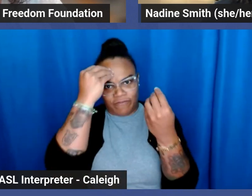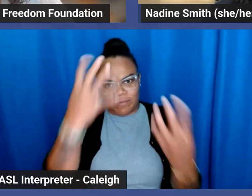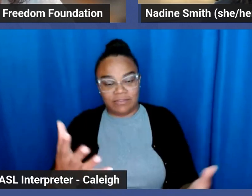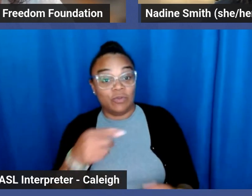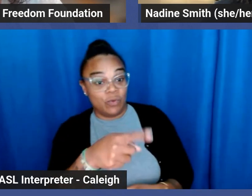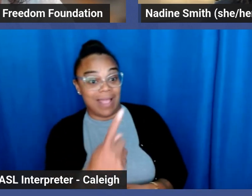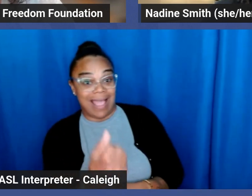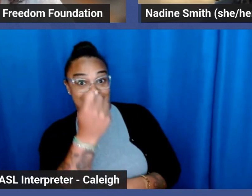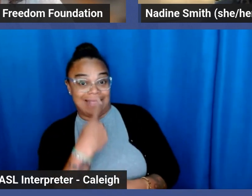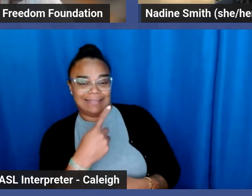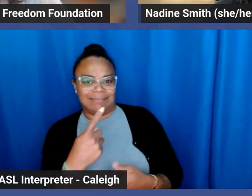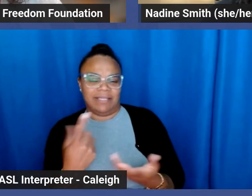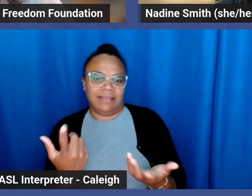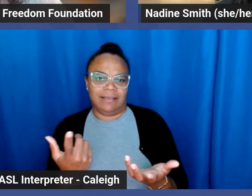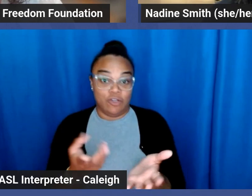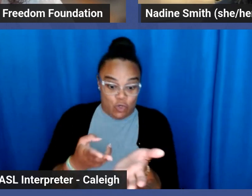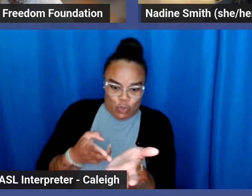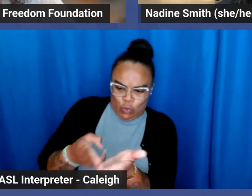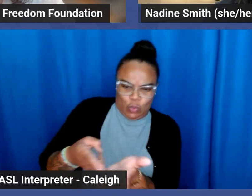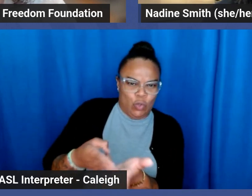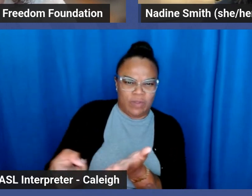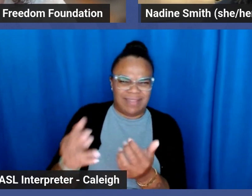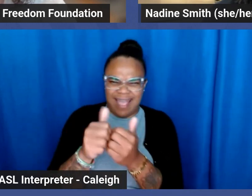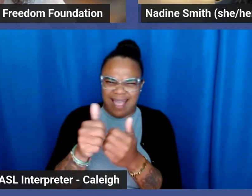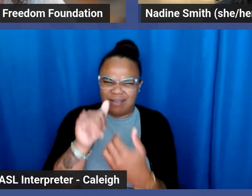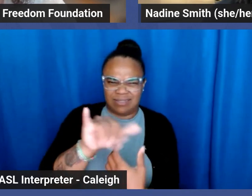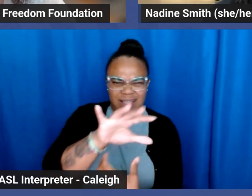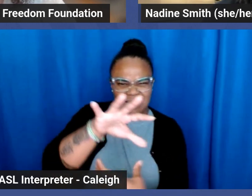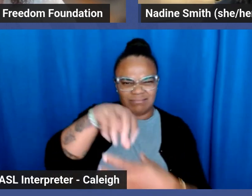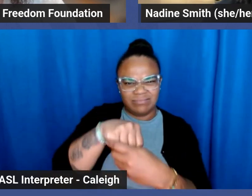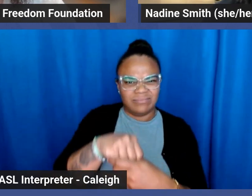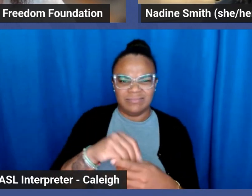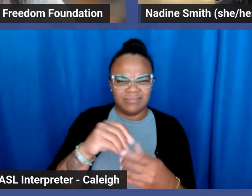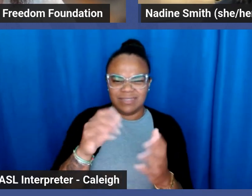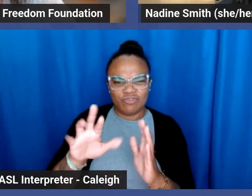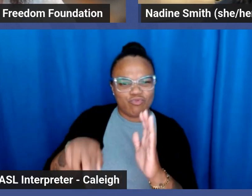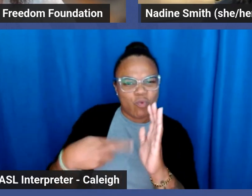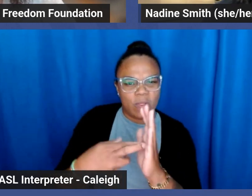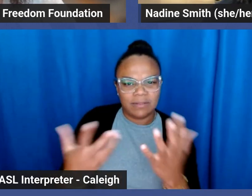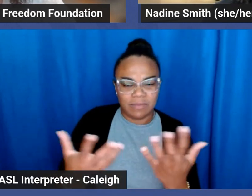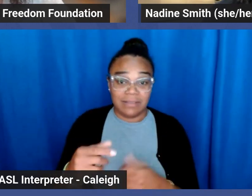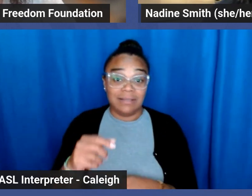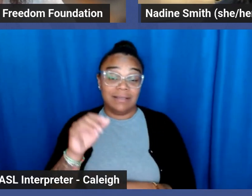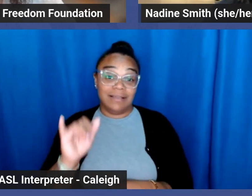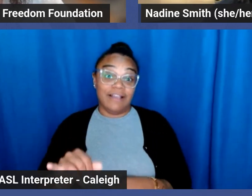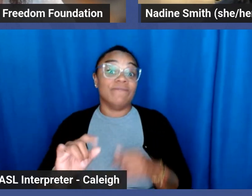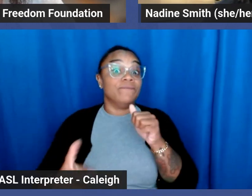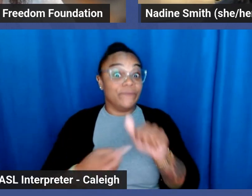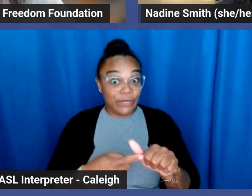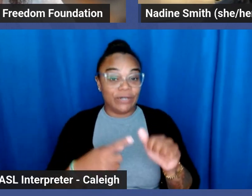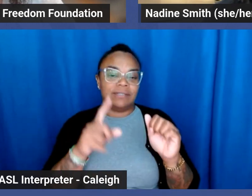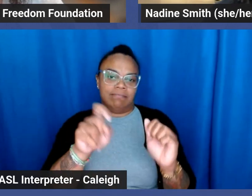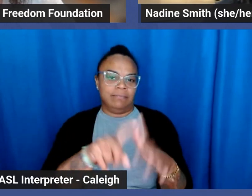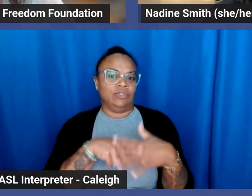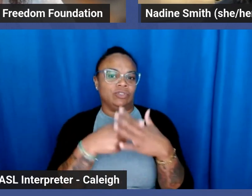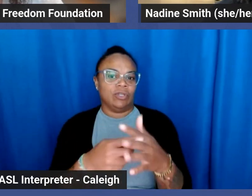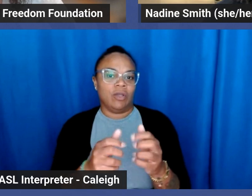the role of truth, the role of truth comes right after the role of empathy and